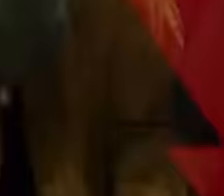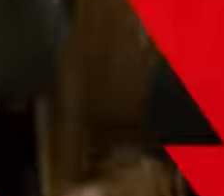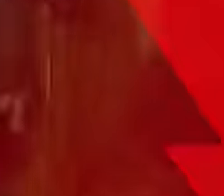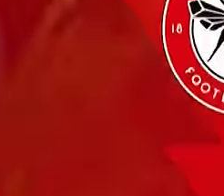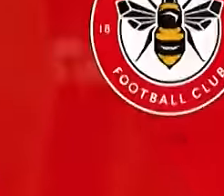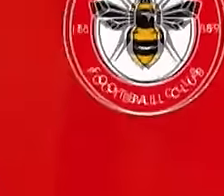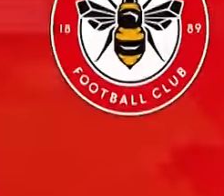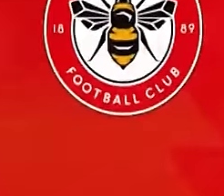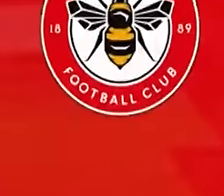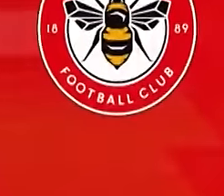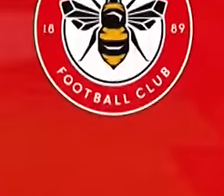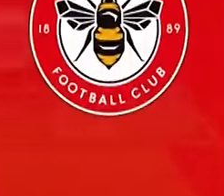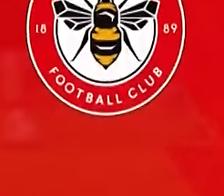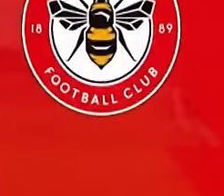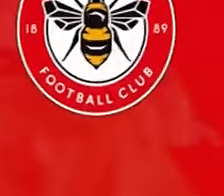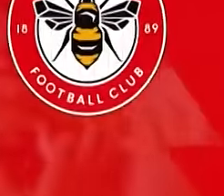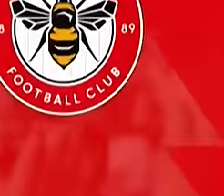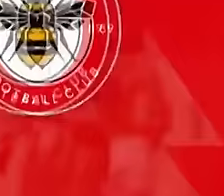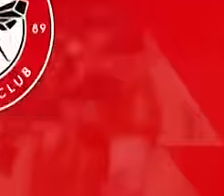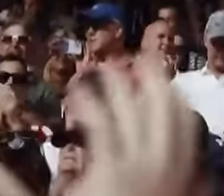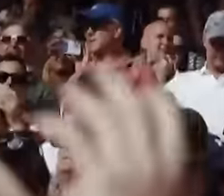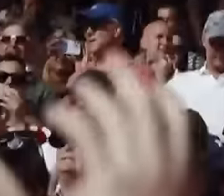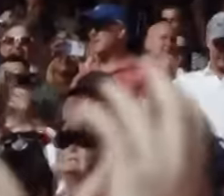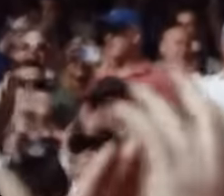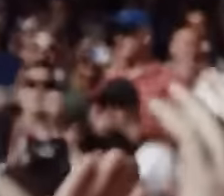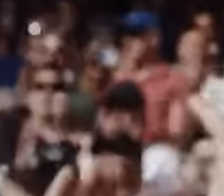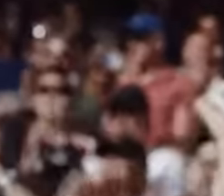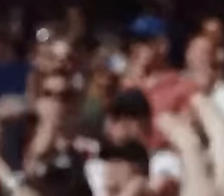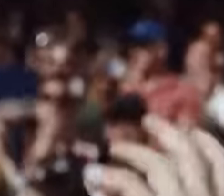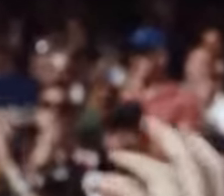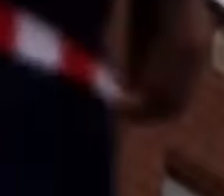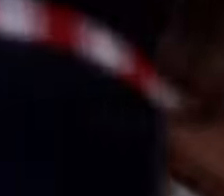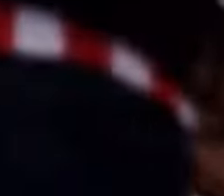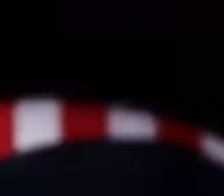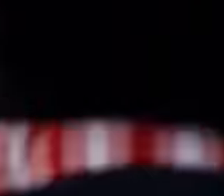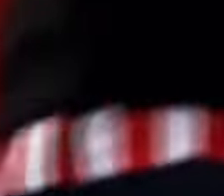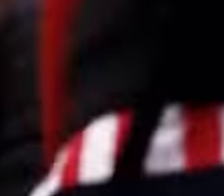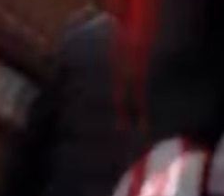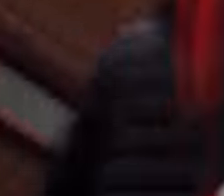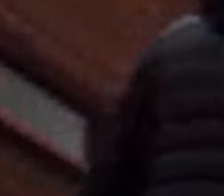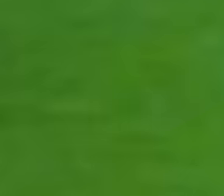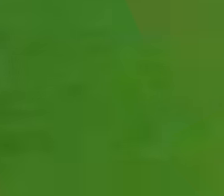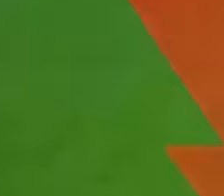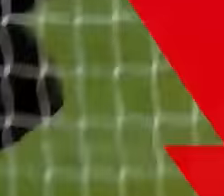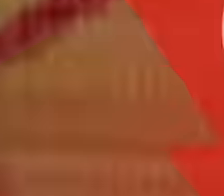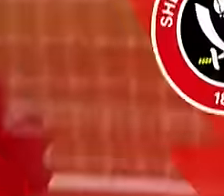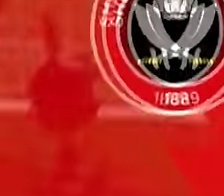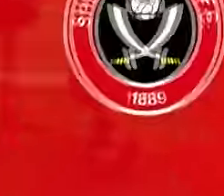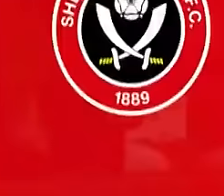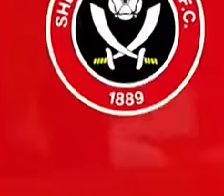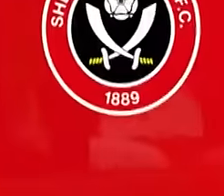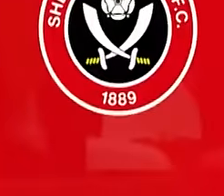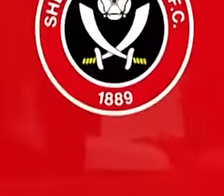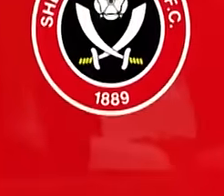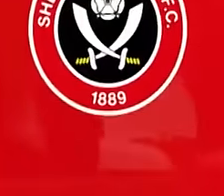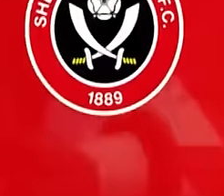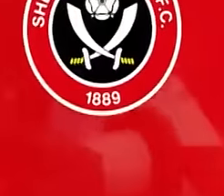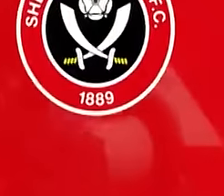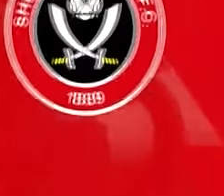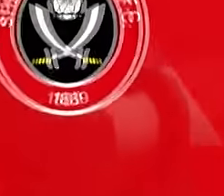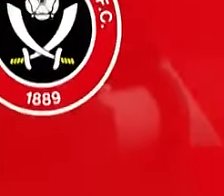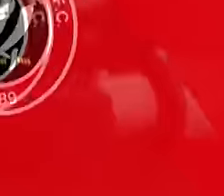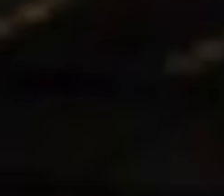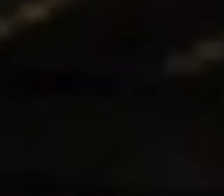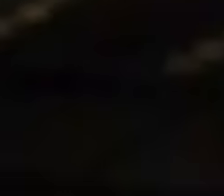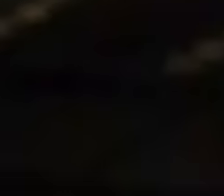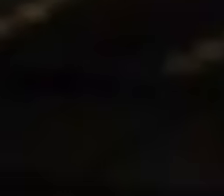up against rivals Nottingham Forest. And on Sunday, Sheffield United play at home to West Ham, followed by a trip to the